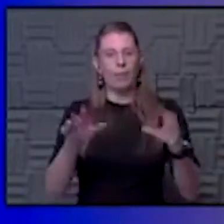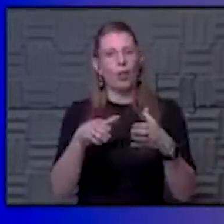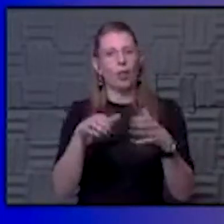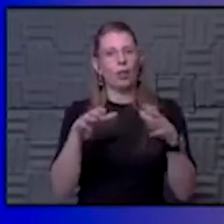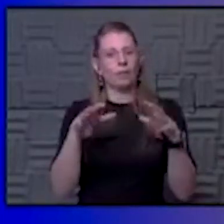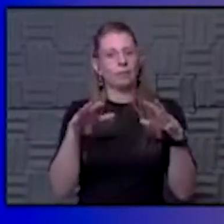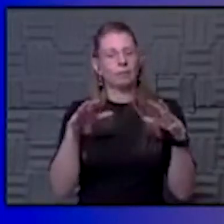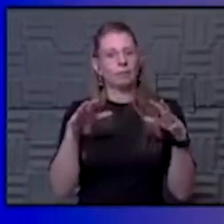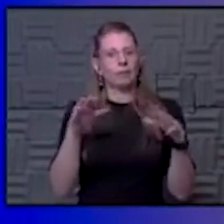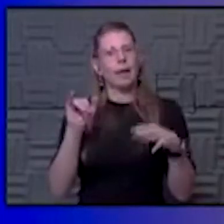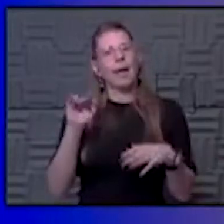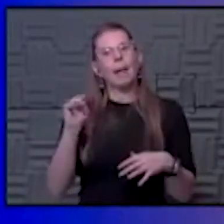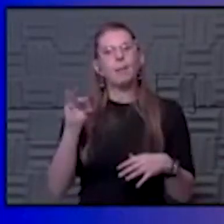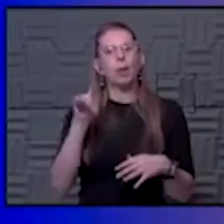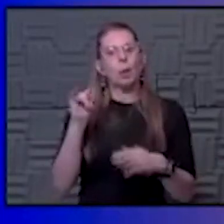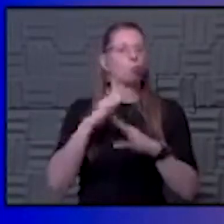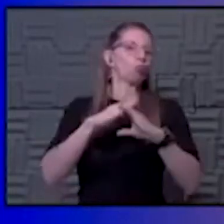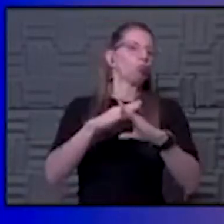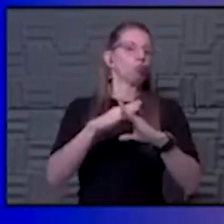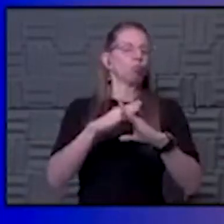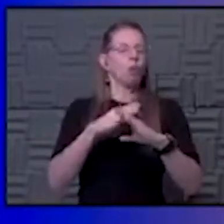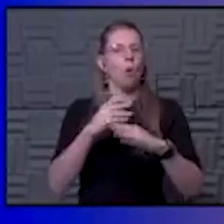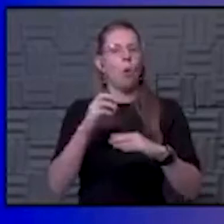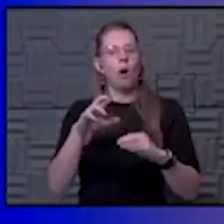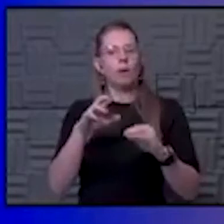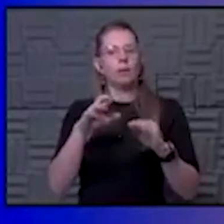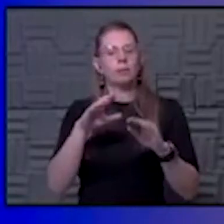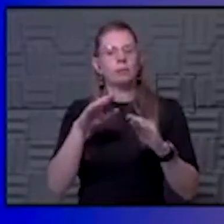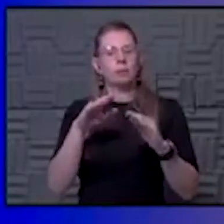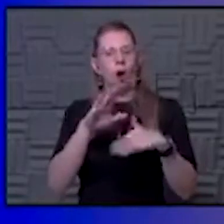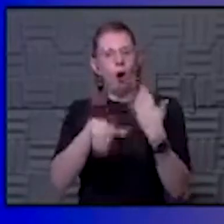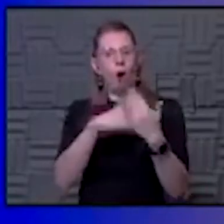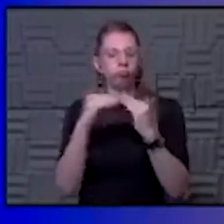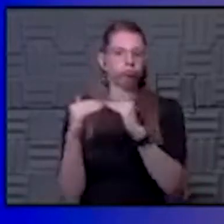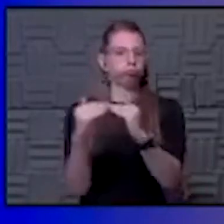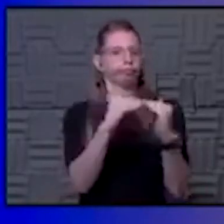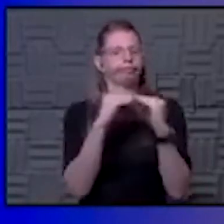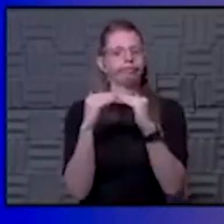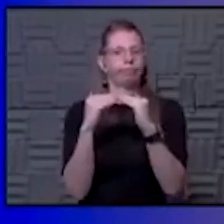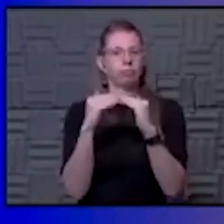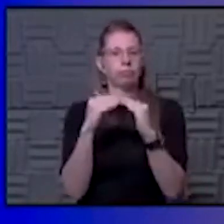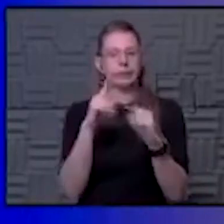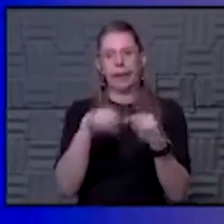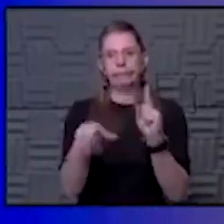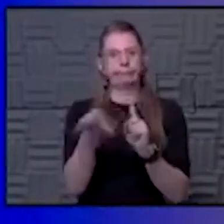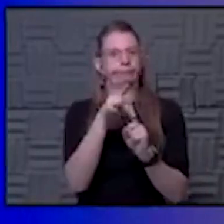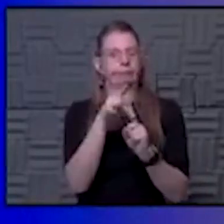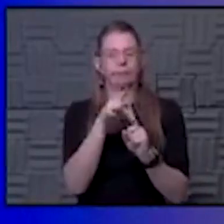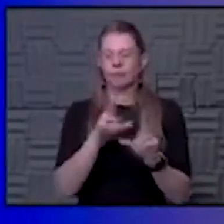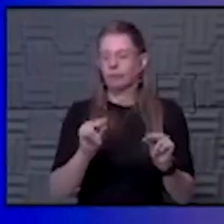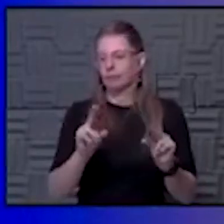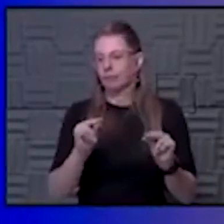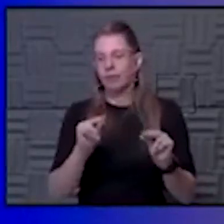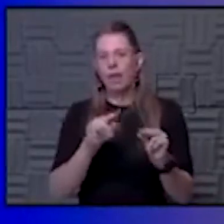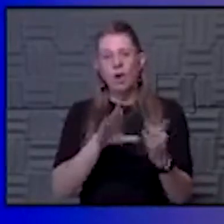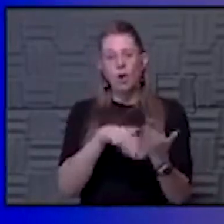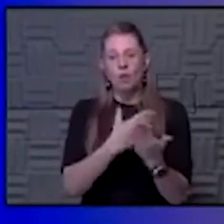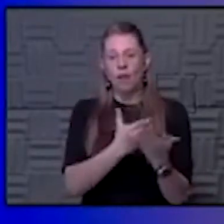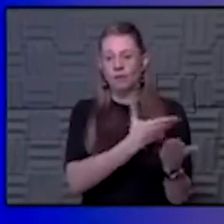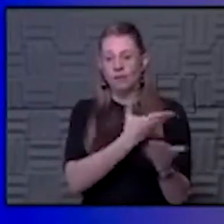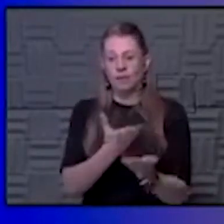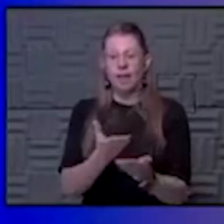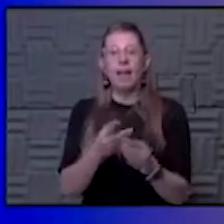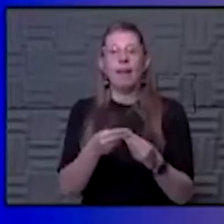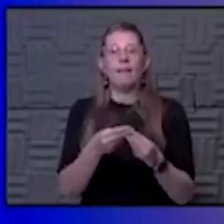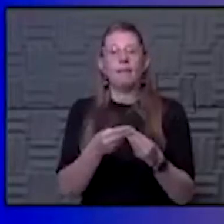is immune or there's herd immunity. We need to make sure we take these weeks when the supplies get here and vaccinate as many